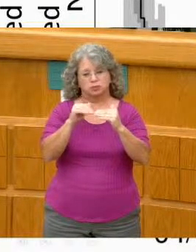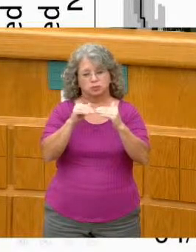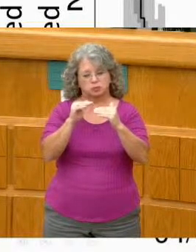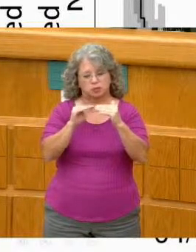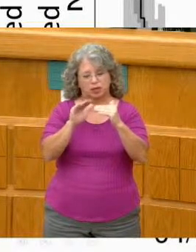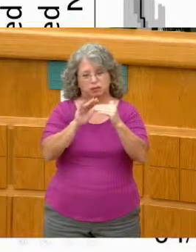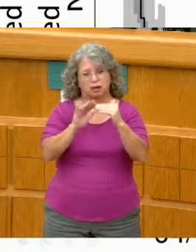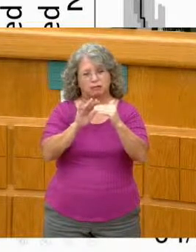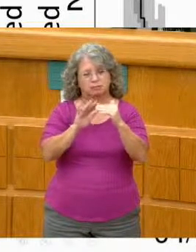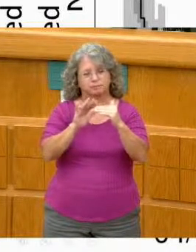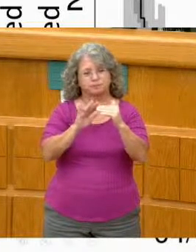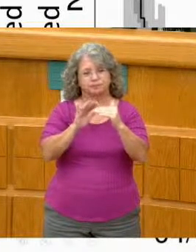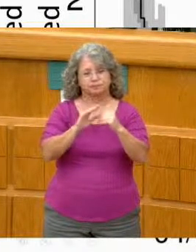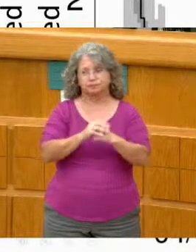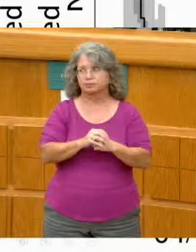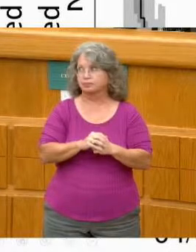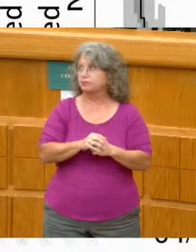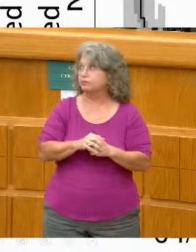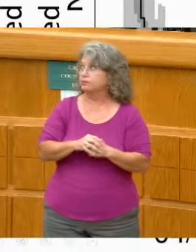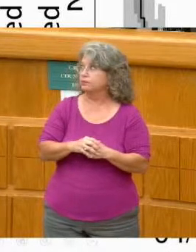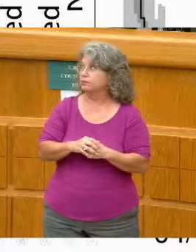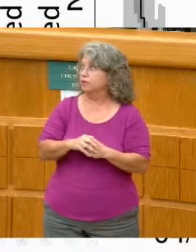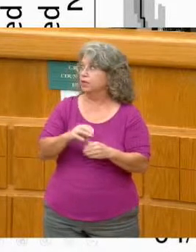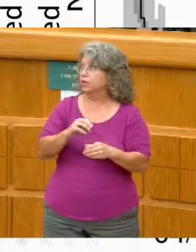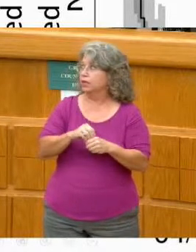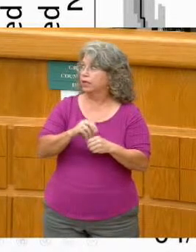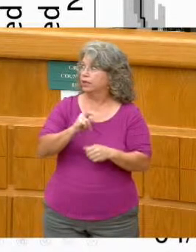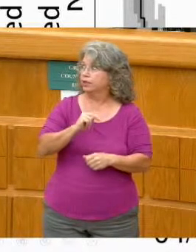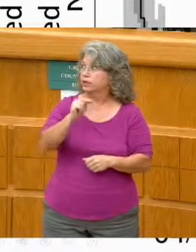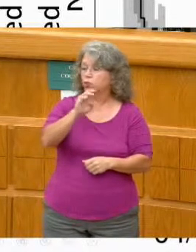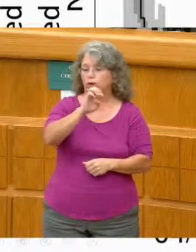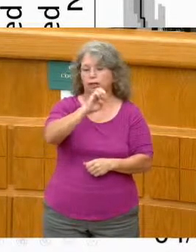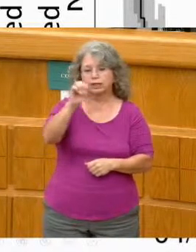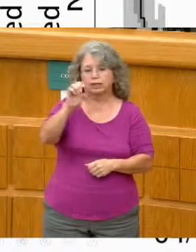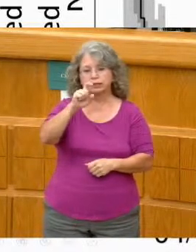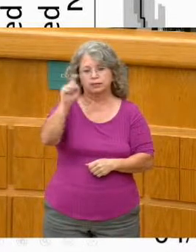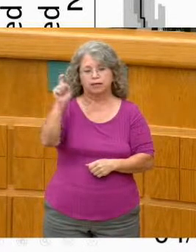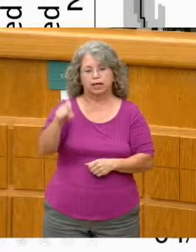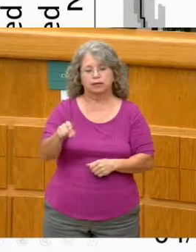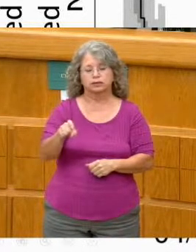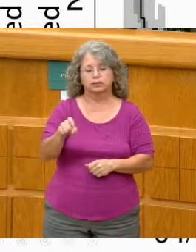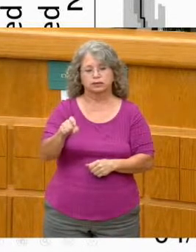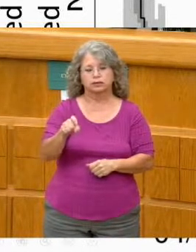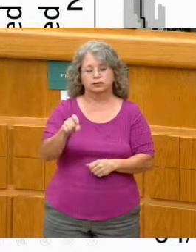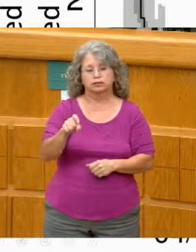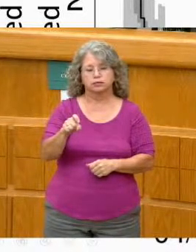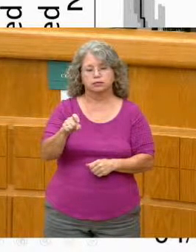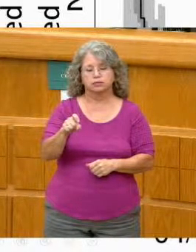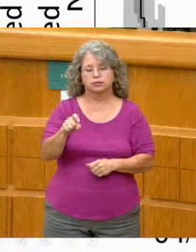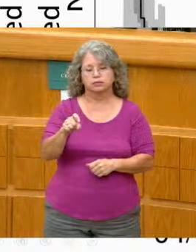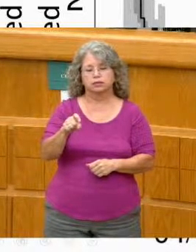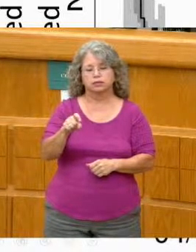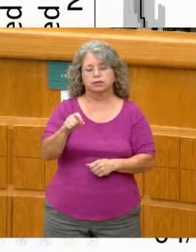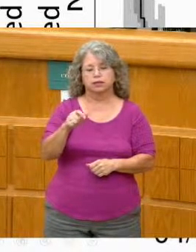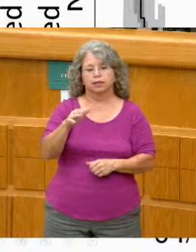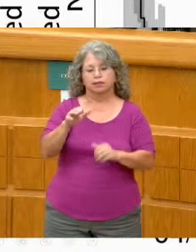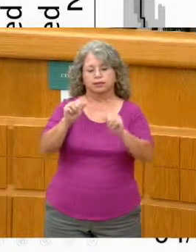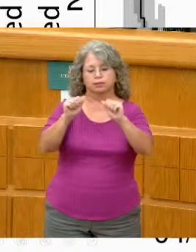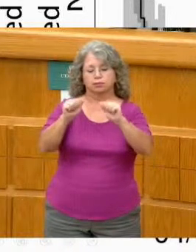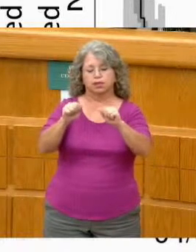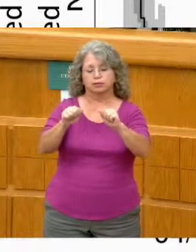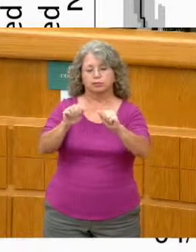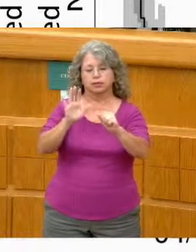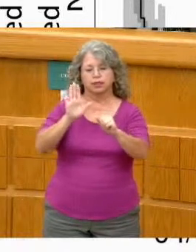50%, which means we're right around 1. And over here in Northeast Texas, there's